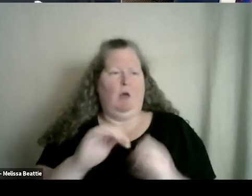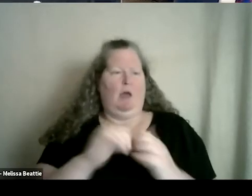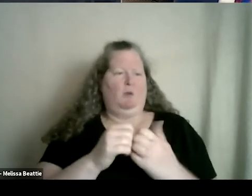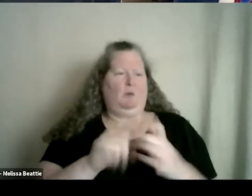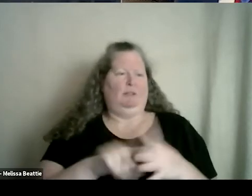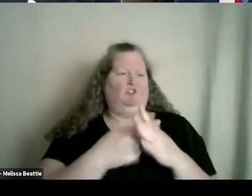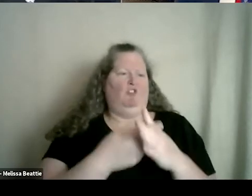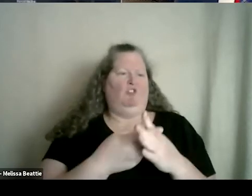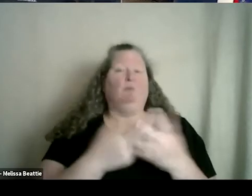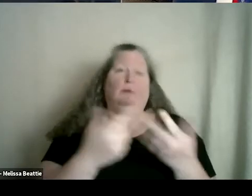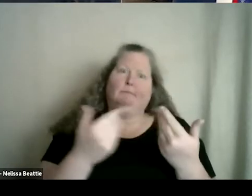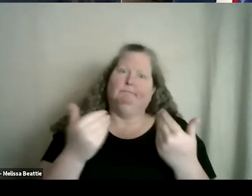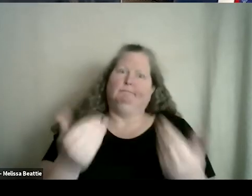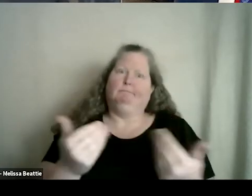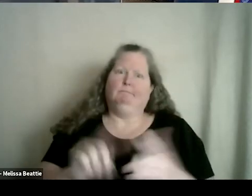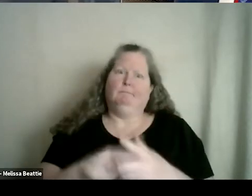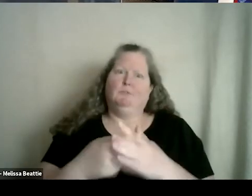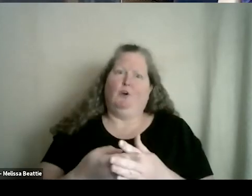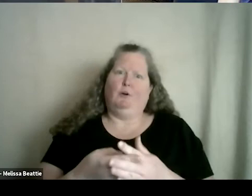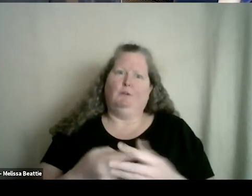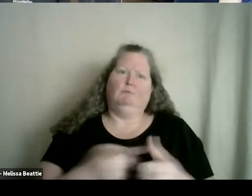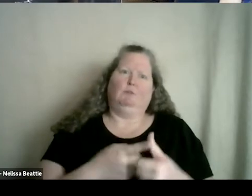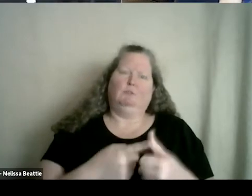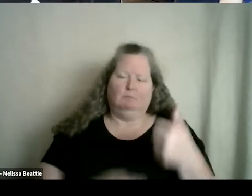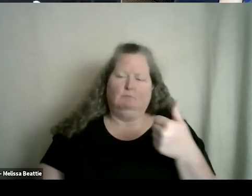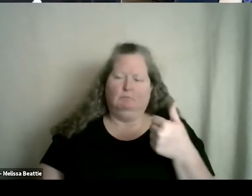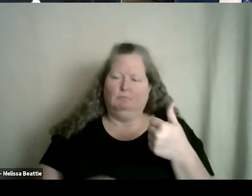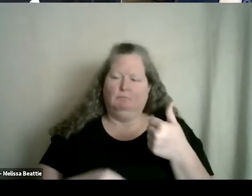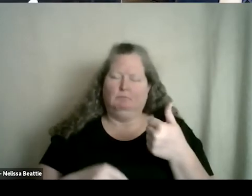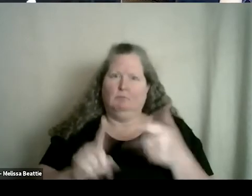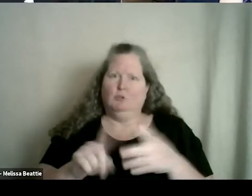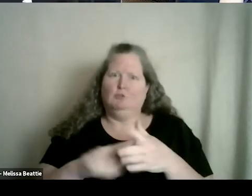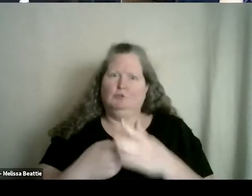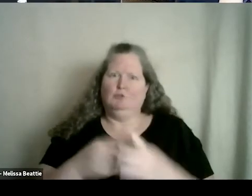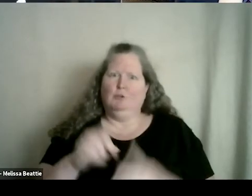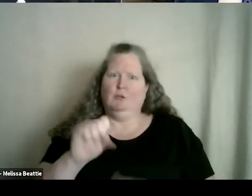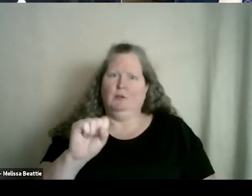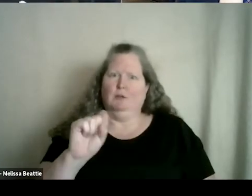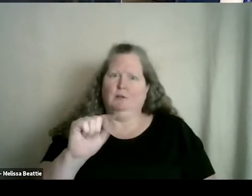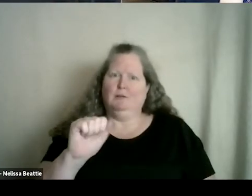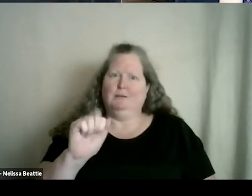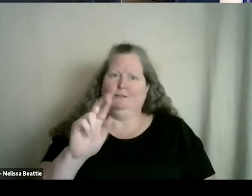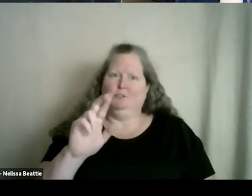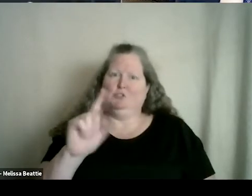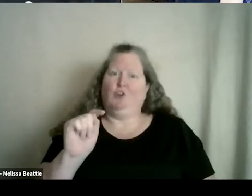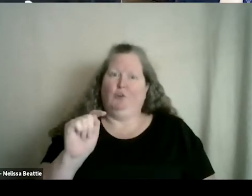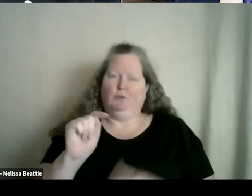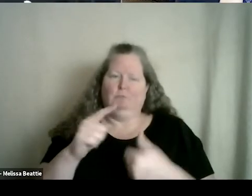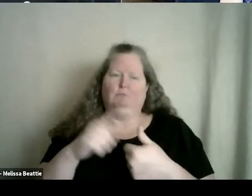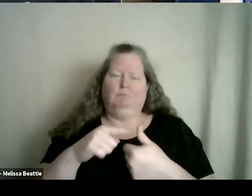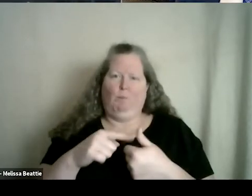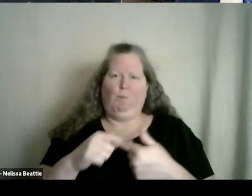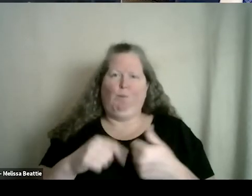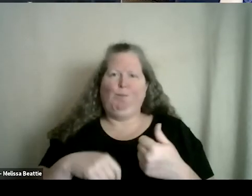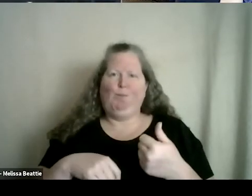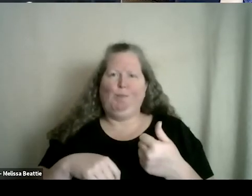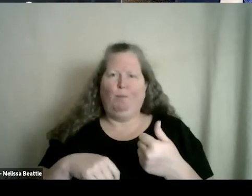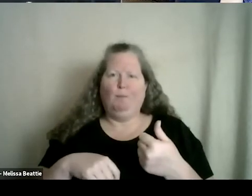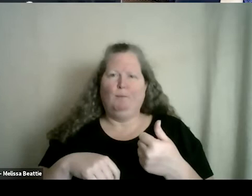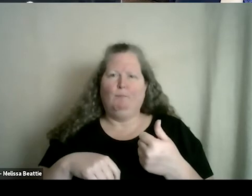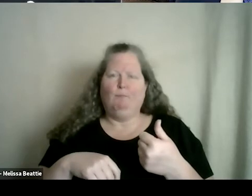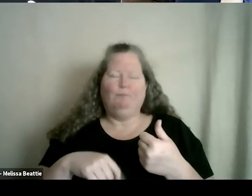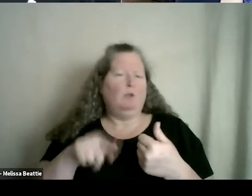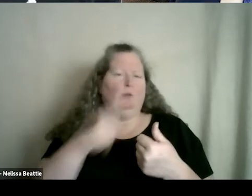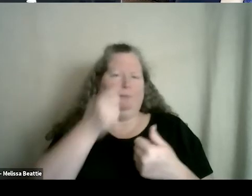Step one, start. Yeah. So you would be surprised how